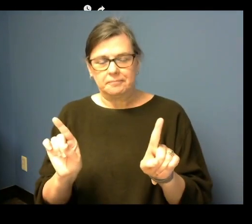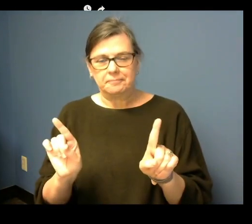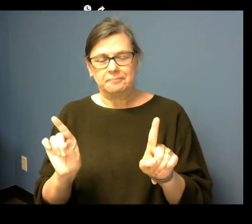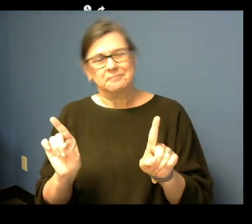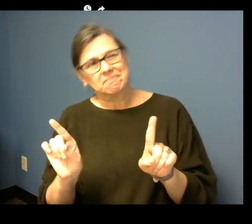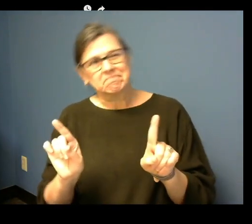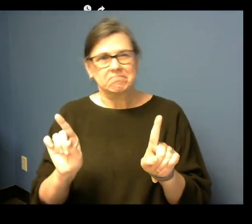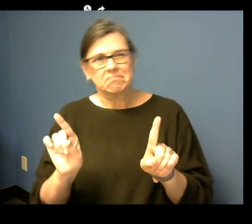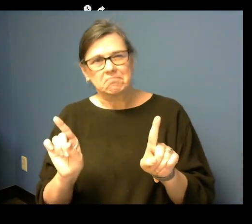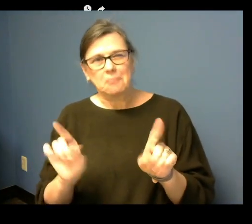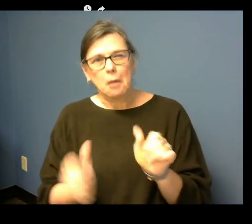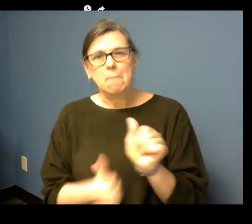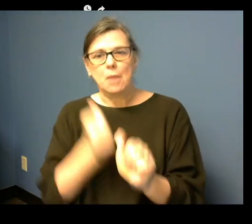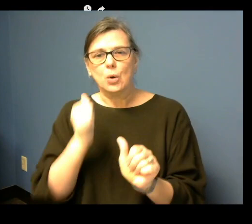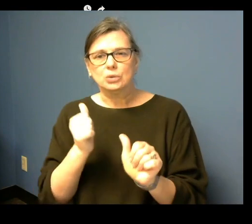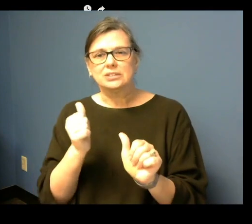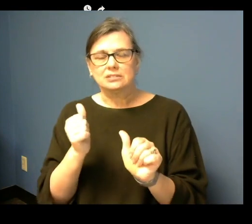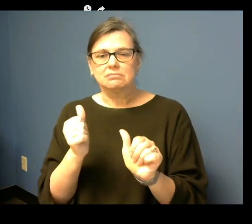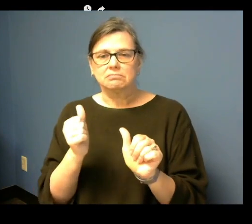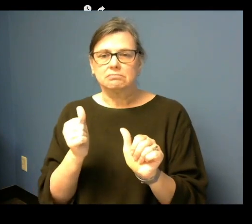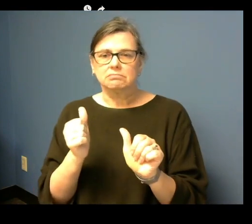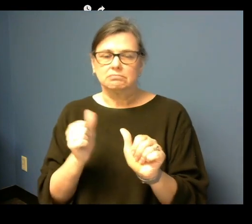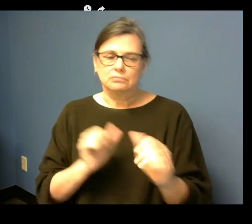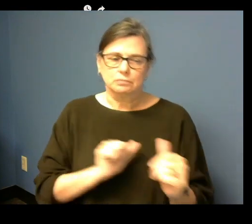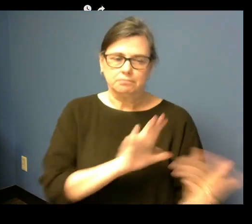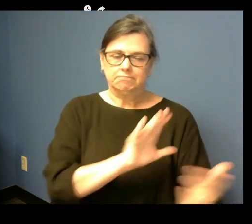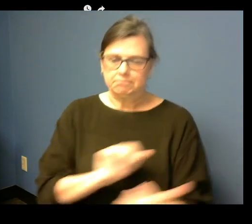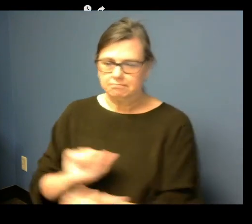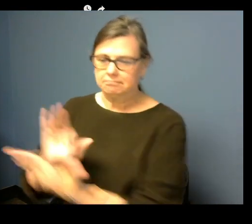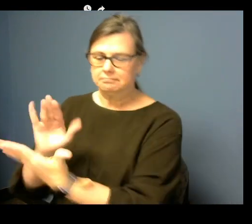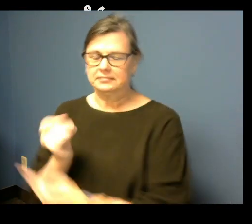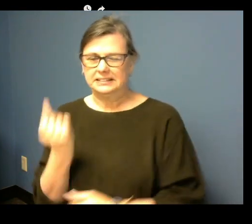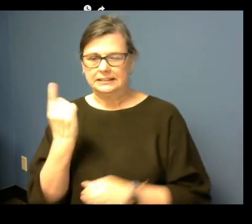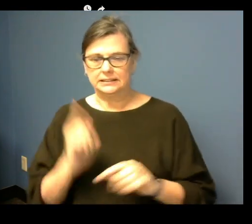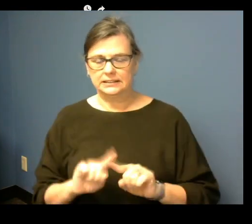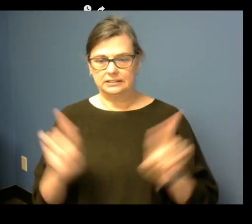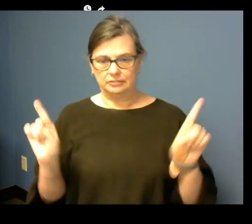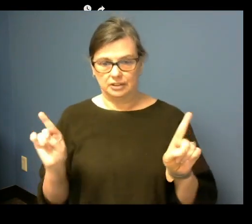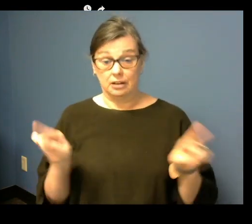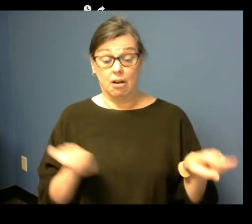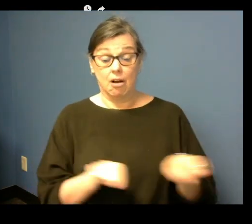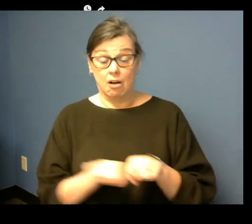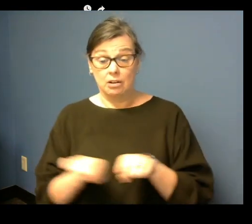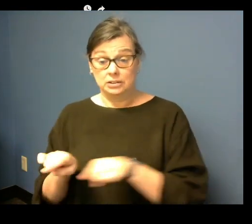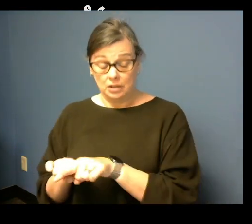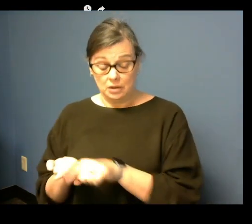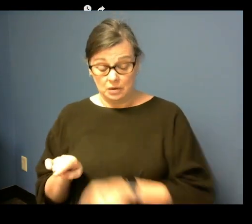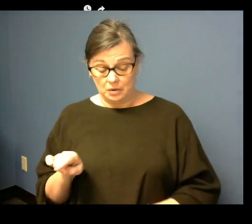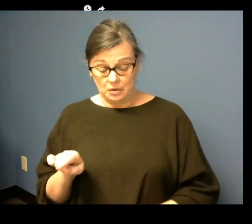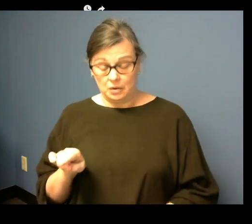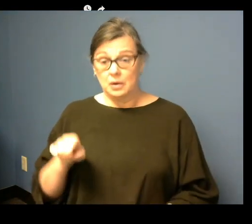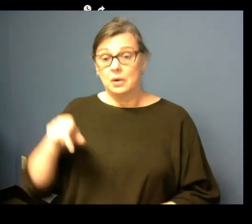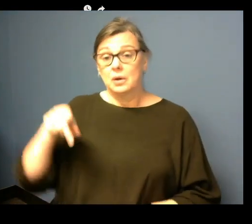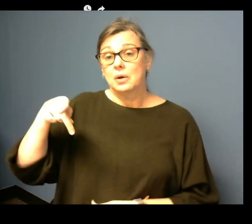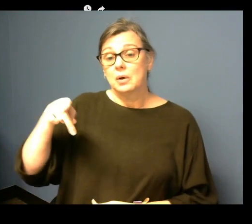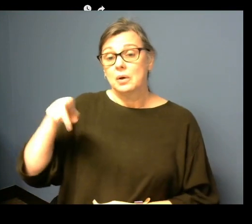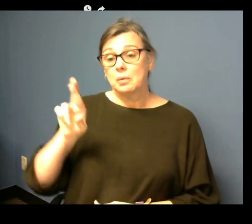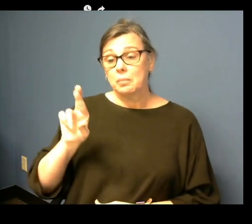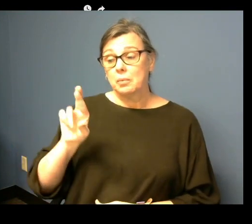of like progressive reformers. So you'll see some of that social Darwinism in some of the photos